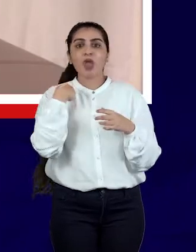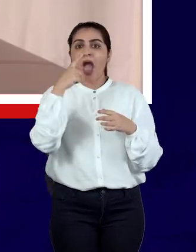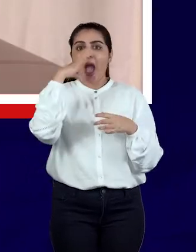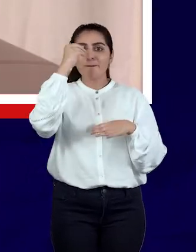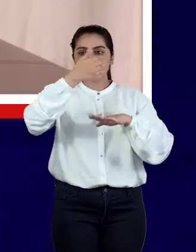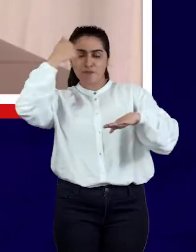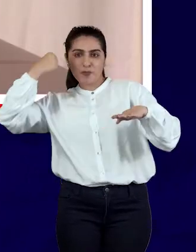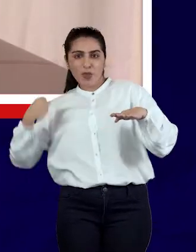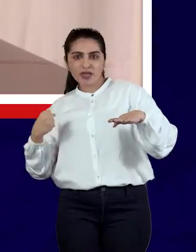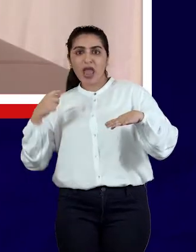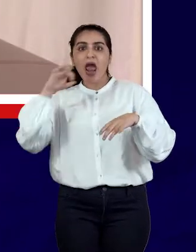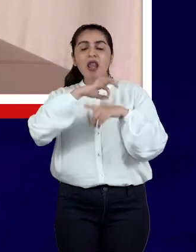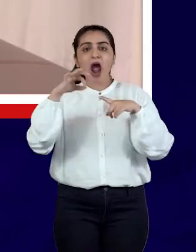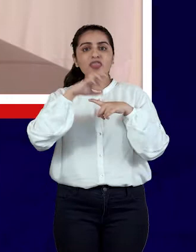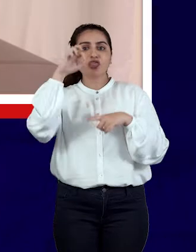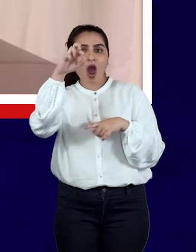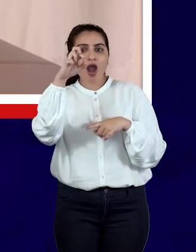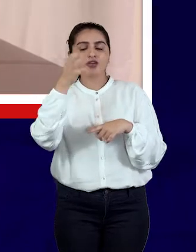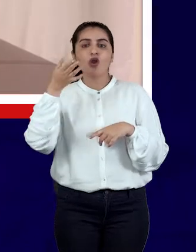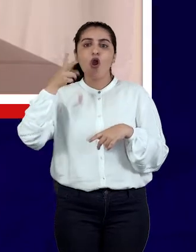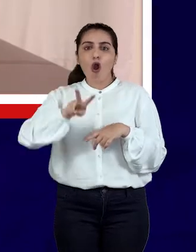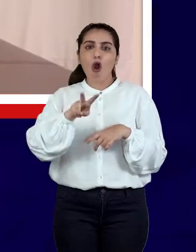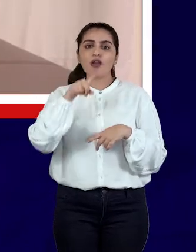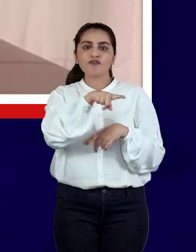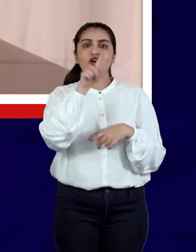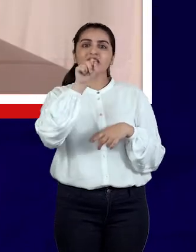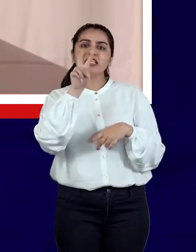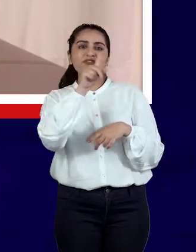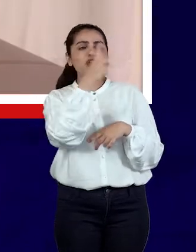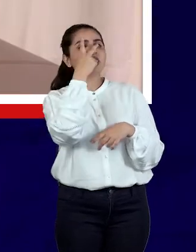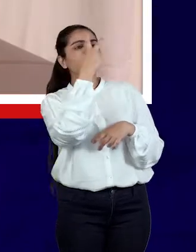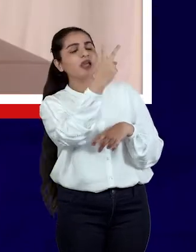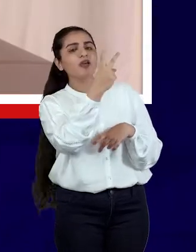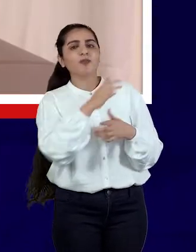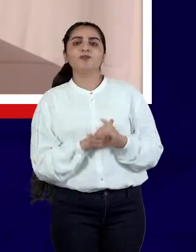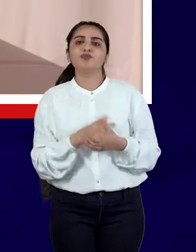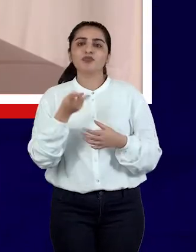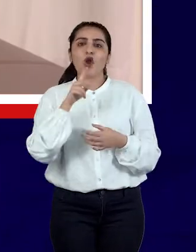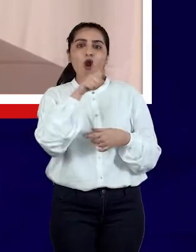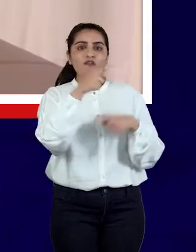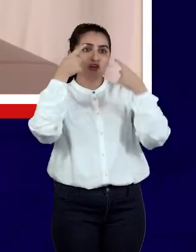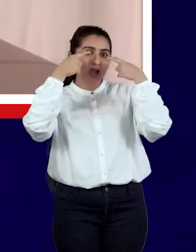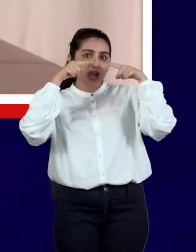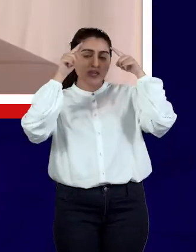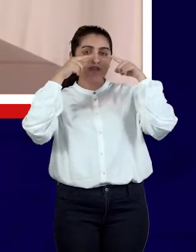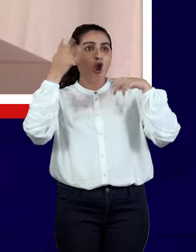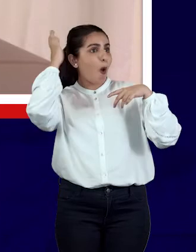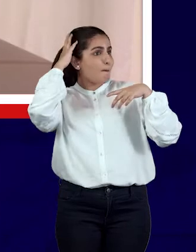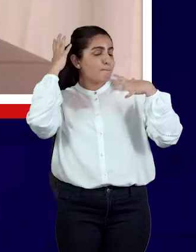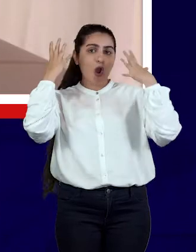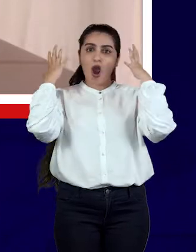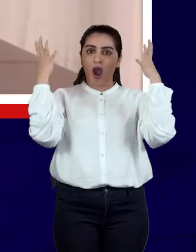my mother at 8 p.m. every night as she watched Murder, She Wrote on television. She had beautiful, luscious, thick